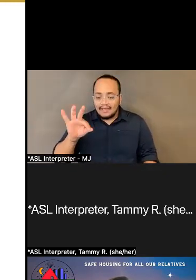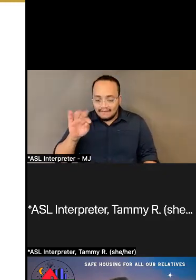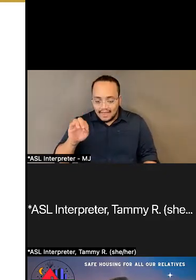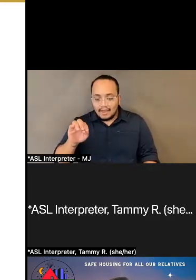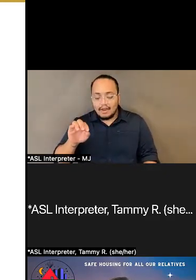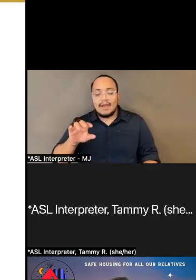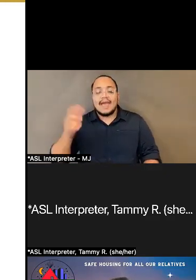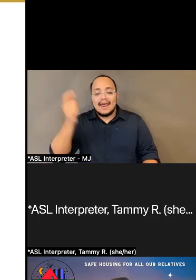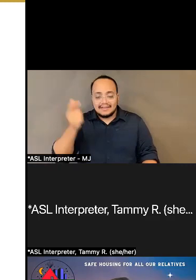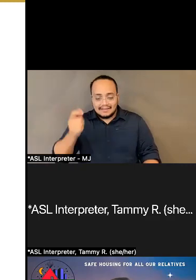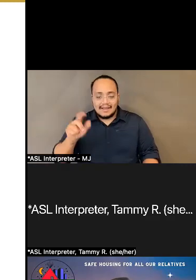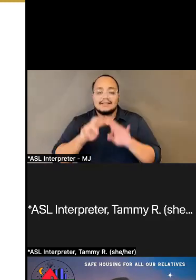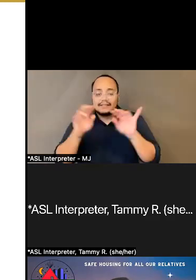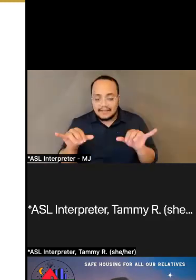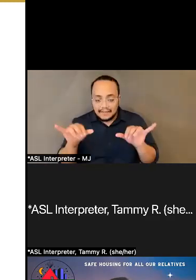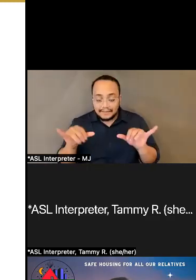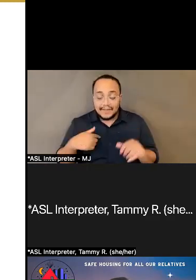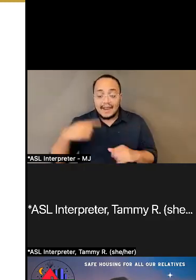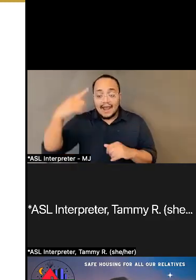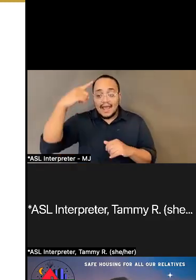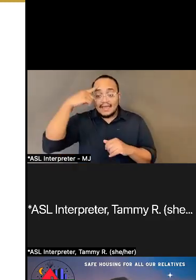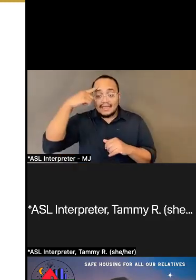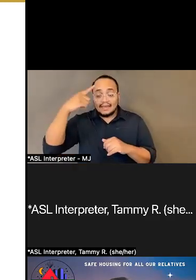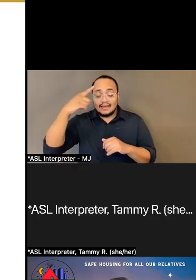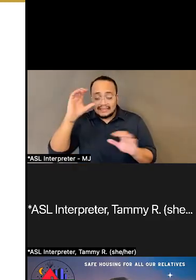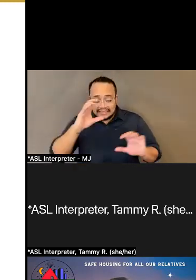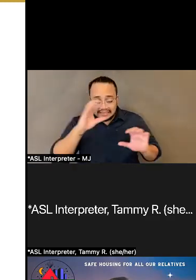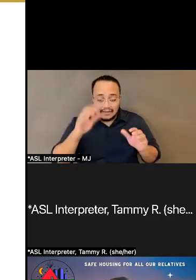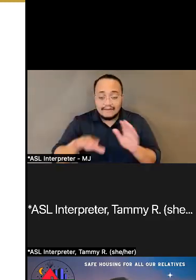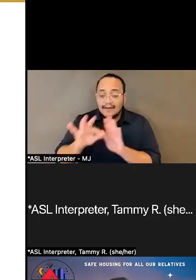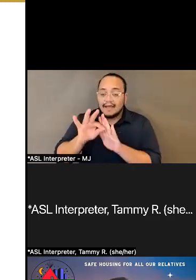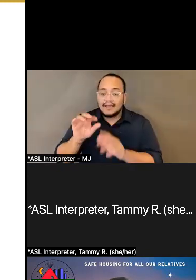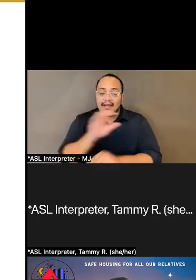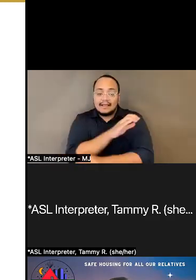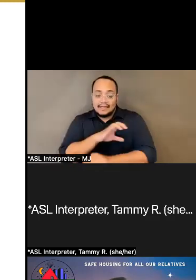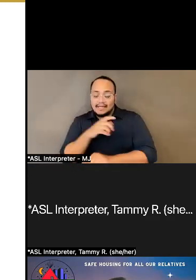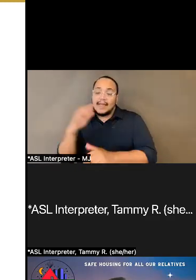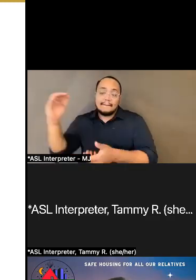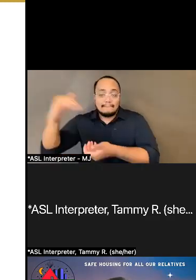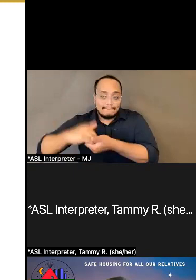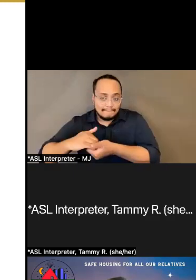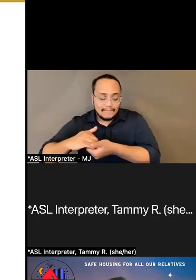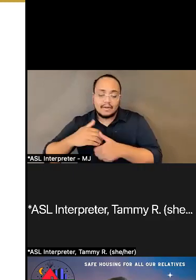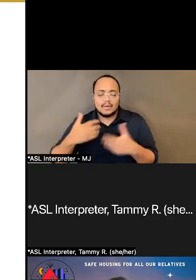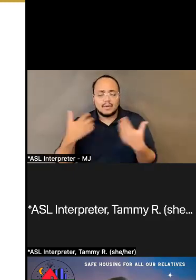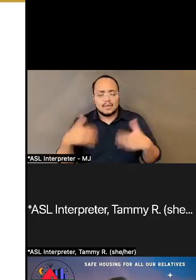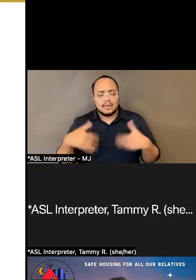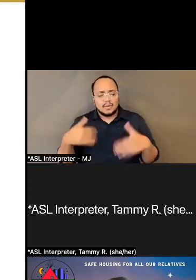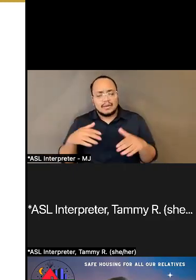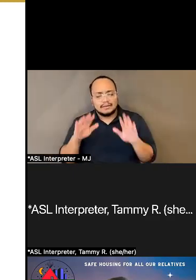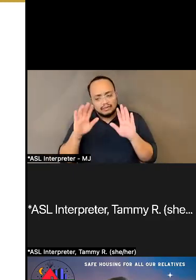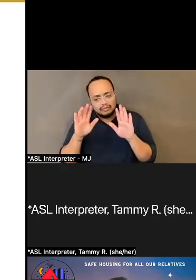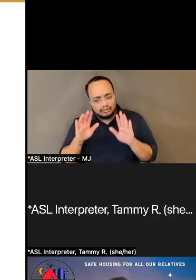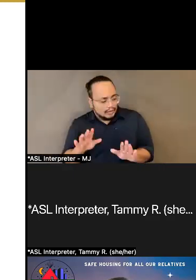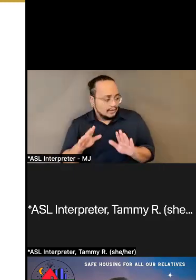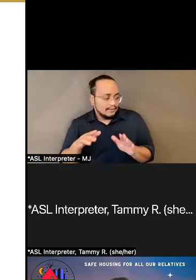think that tracking down a clinic like that and partnering with them is honestly probably one of the better practices